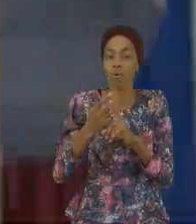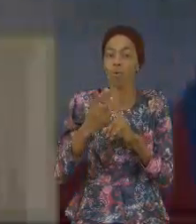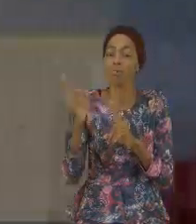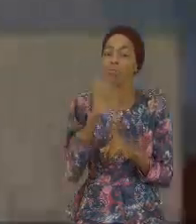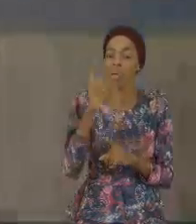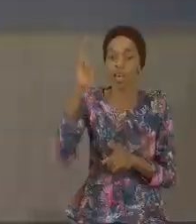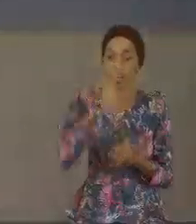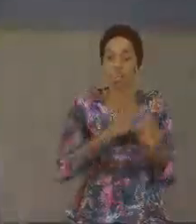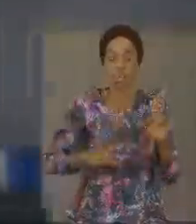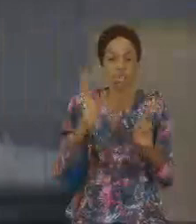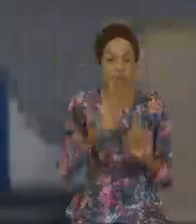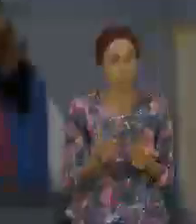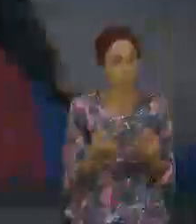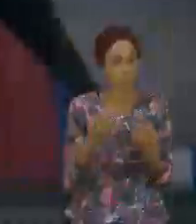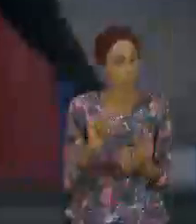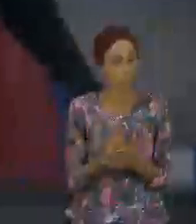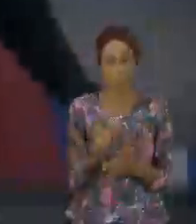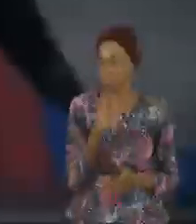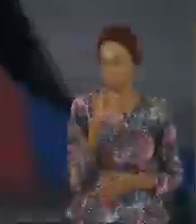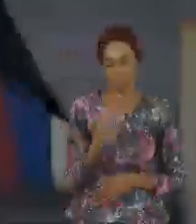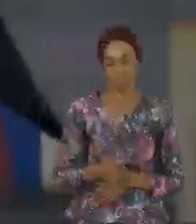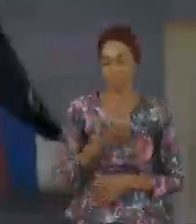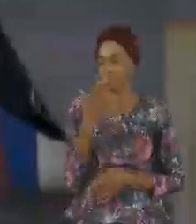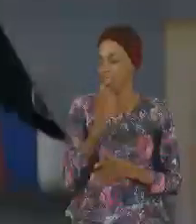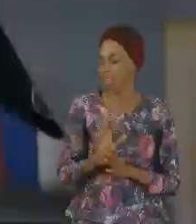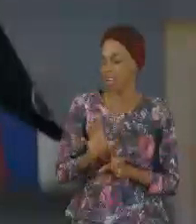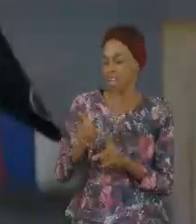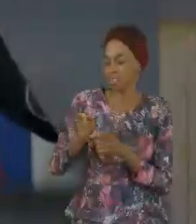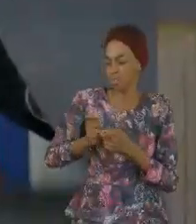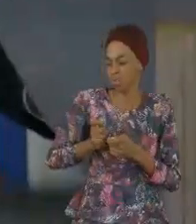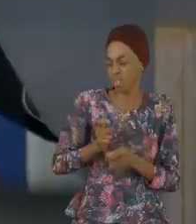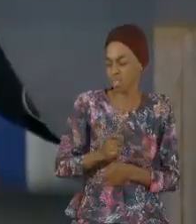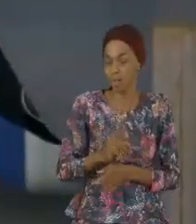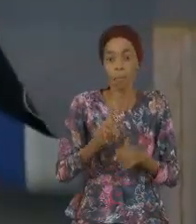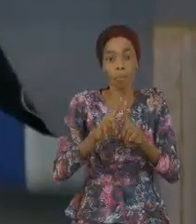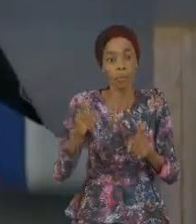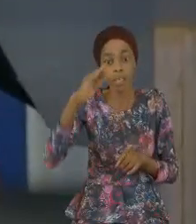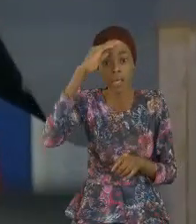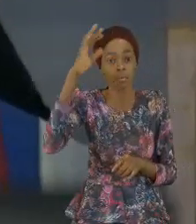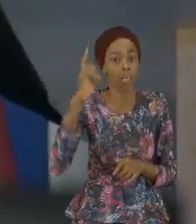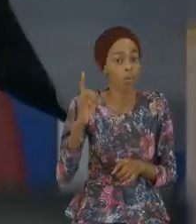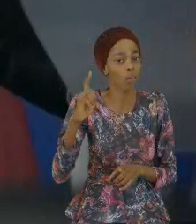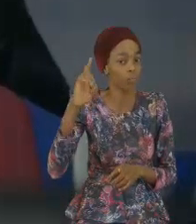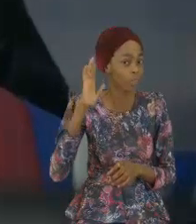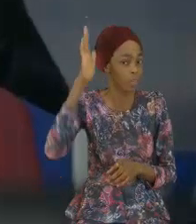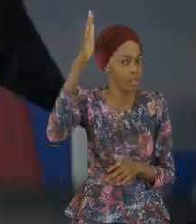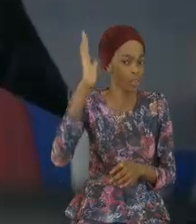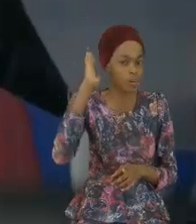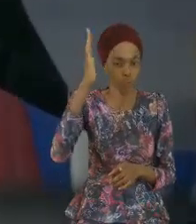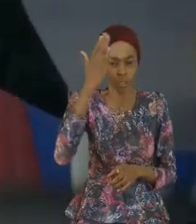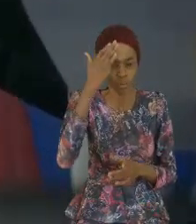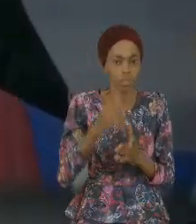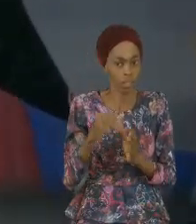that doesn't look inviting, and yet a man of destiny will know that if I